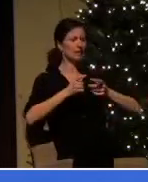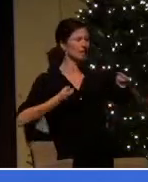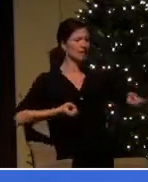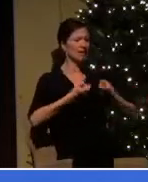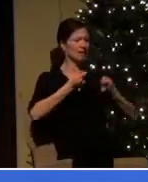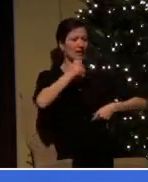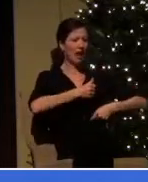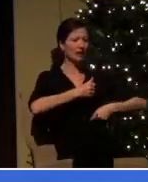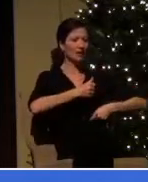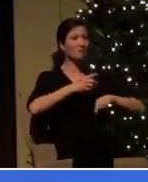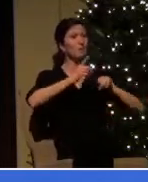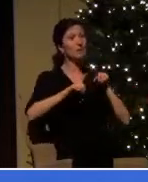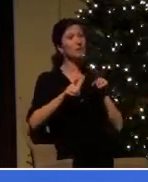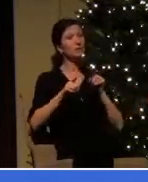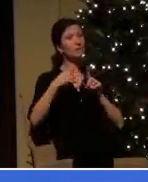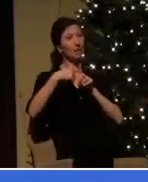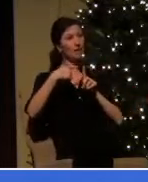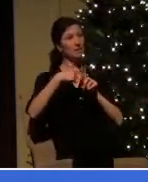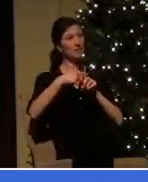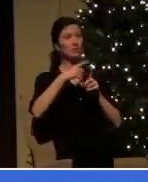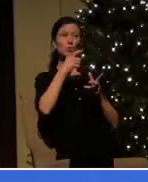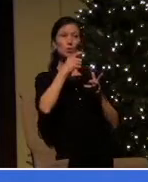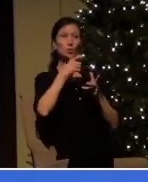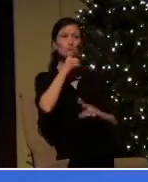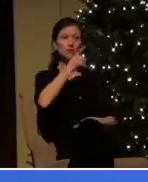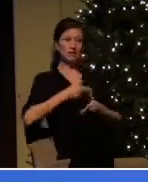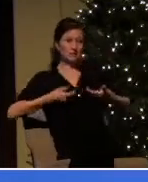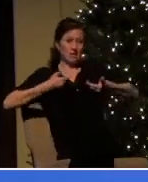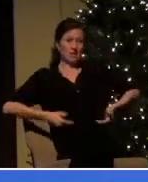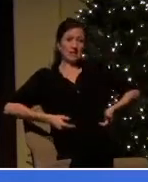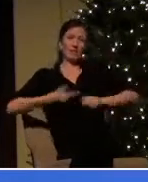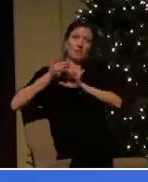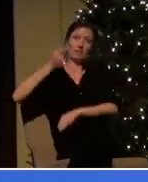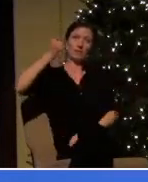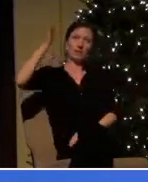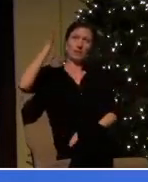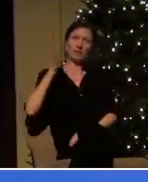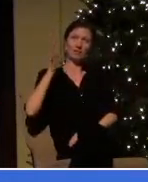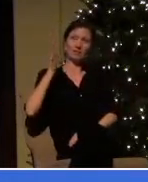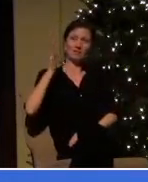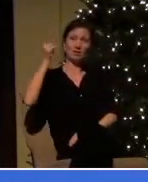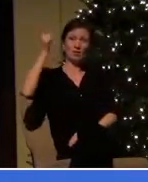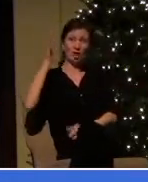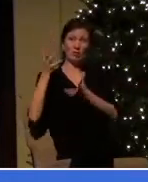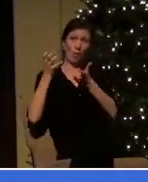rather governed and marked by who we authentically are before God and places that God wants us to live, we discover the world's a